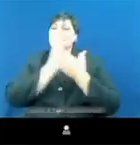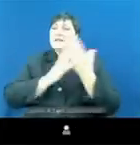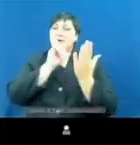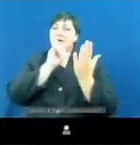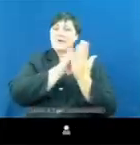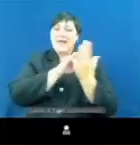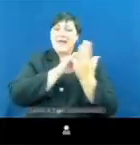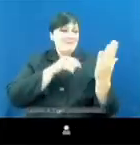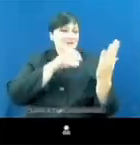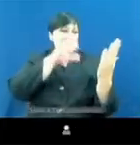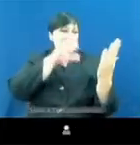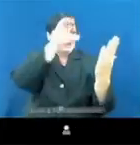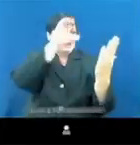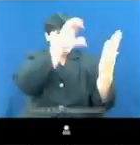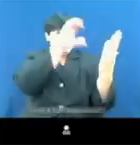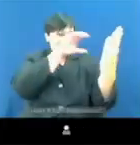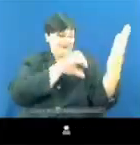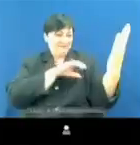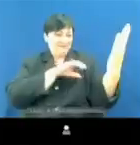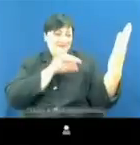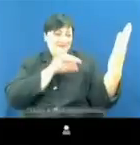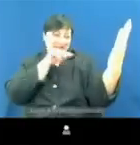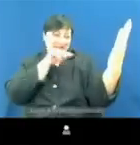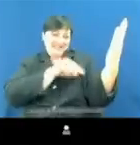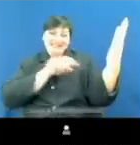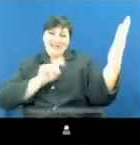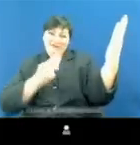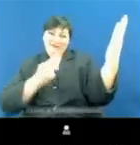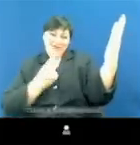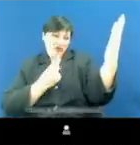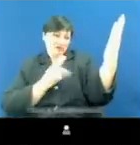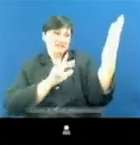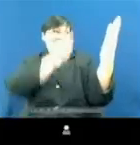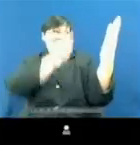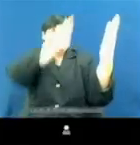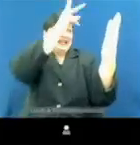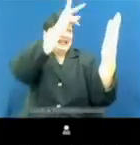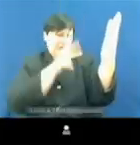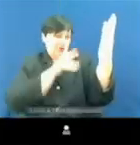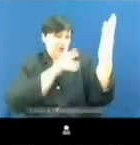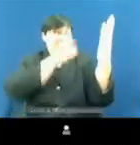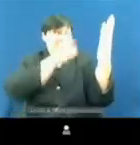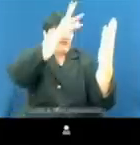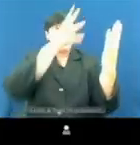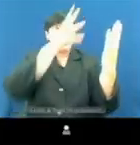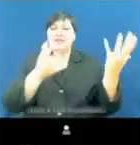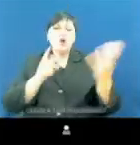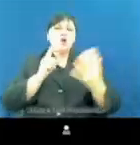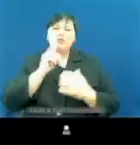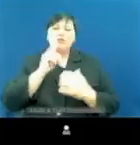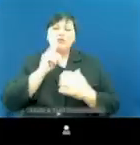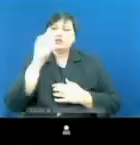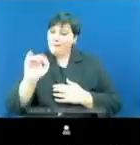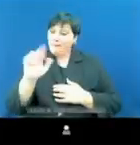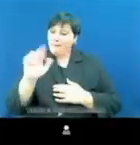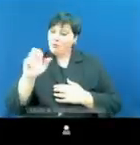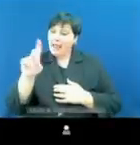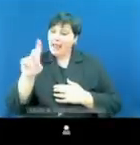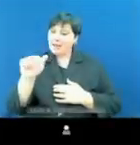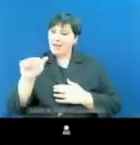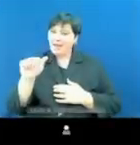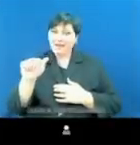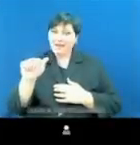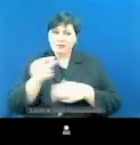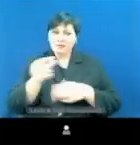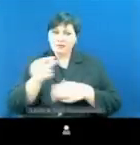discourse level. For example, it doesn't work with Miranda. Miranda's only 5 sentences long, and it may be